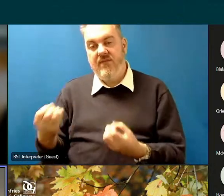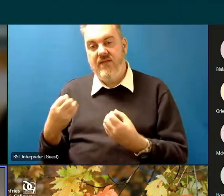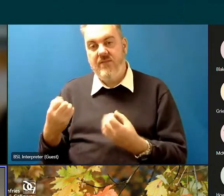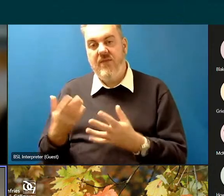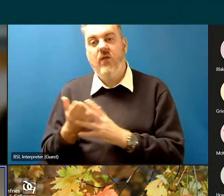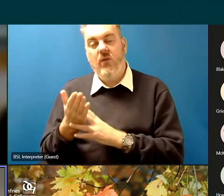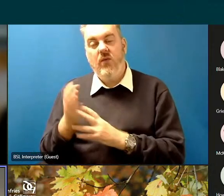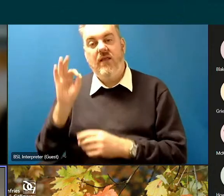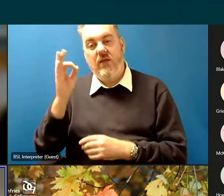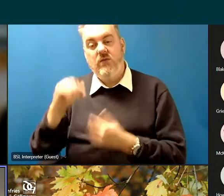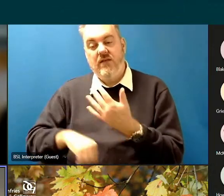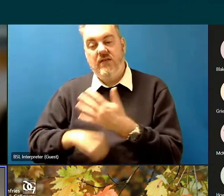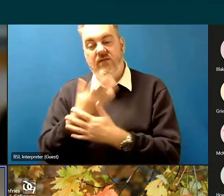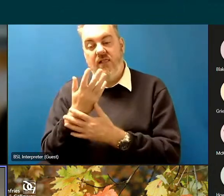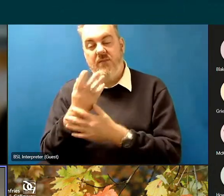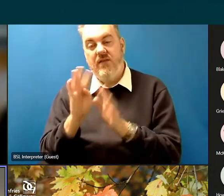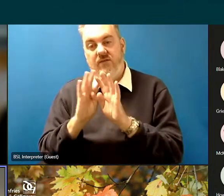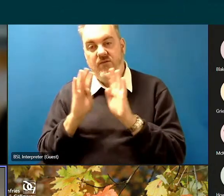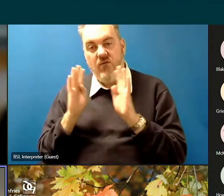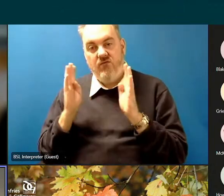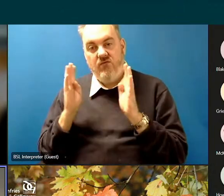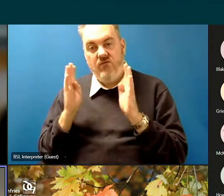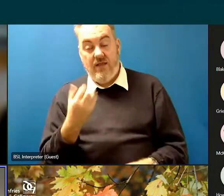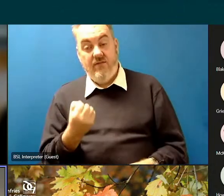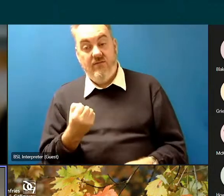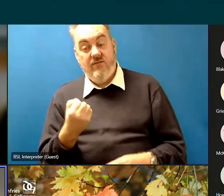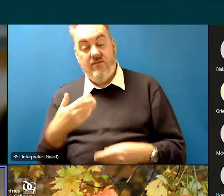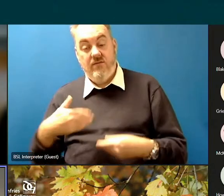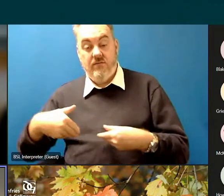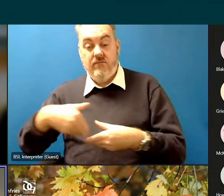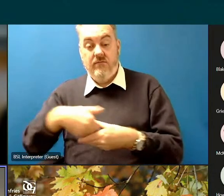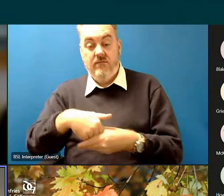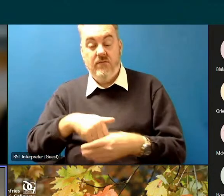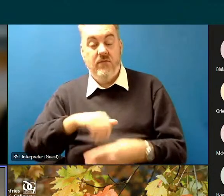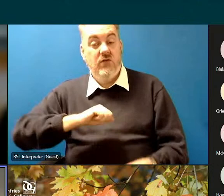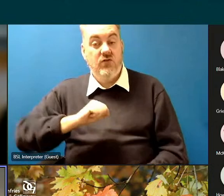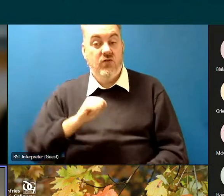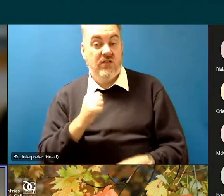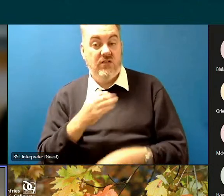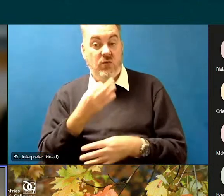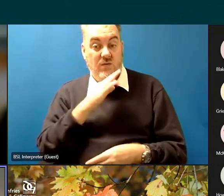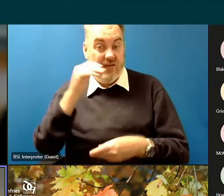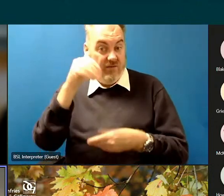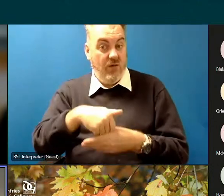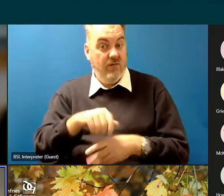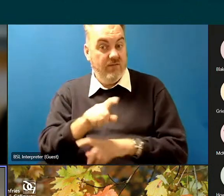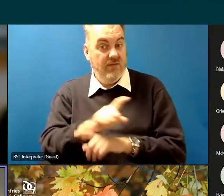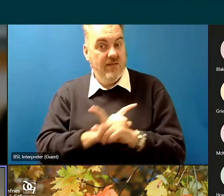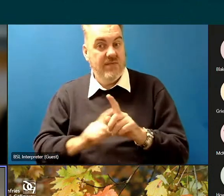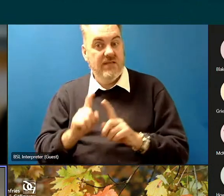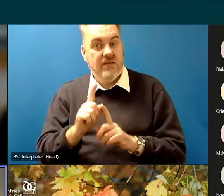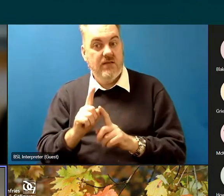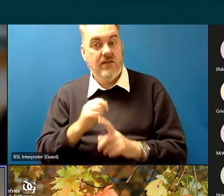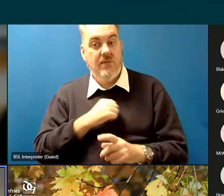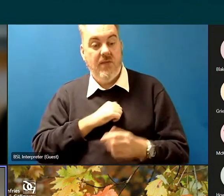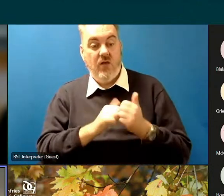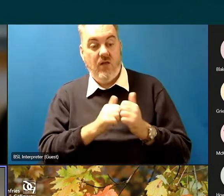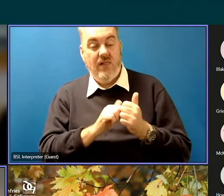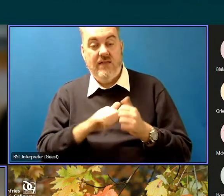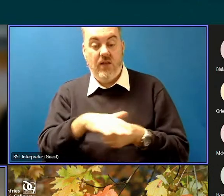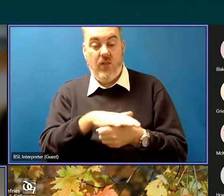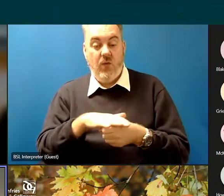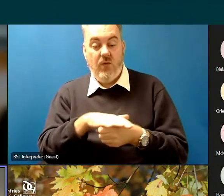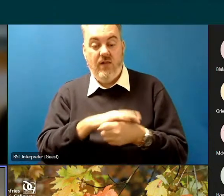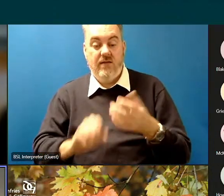Council's Development Forum, we have Scottish Water involved in those meetings, and my colleagues in the local development plan